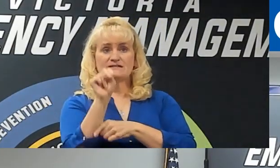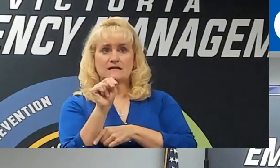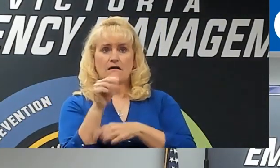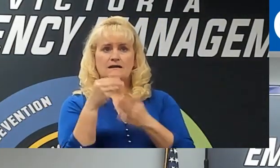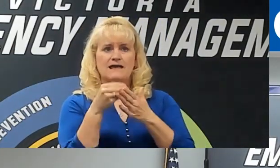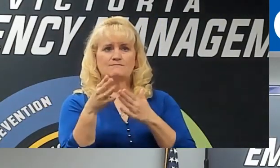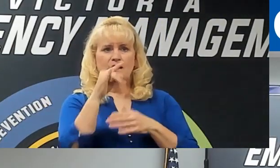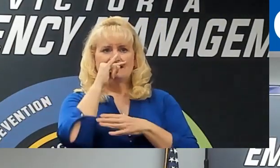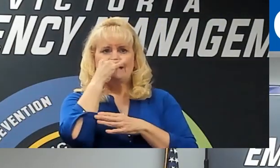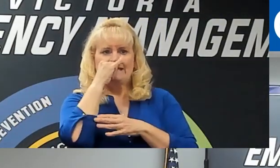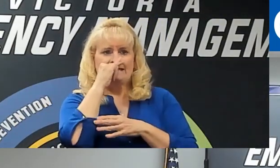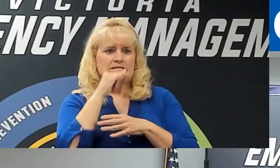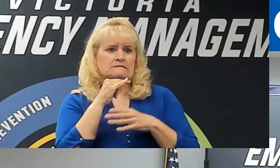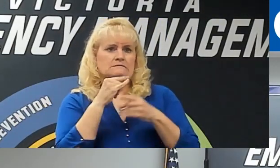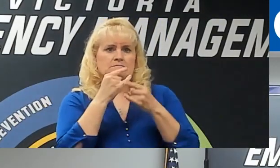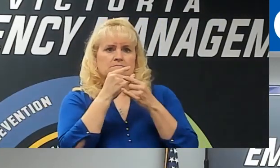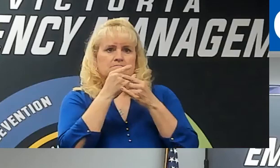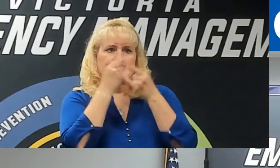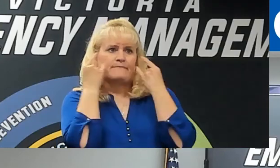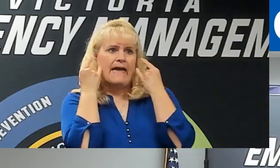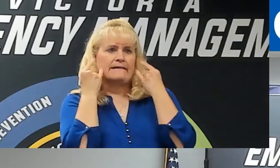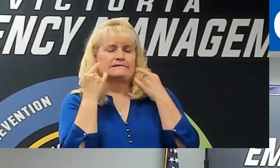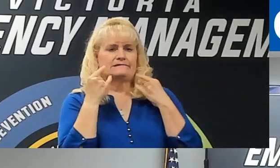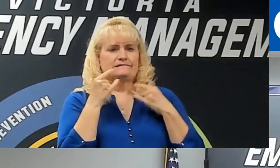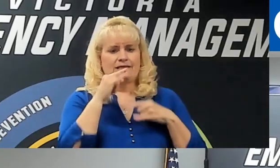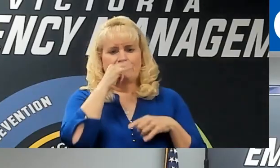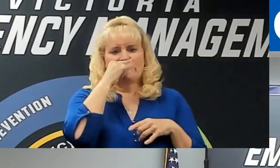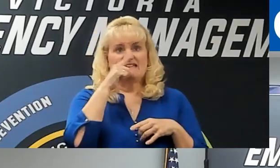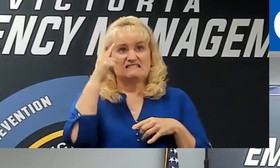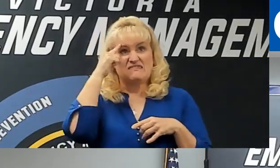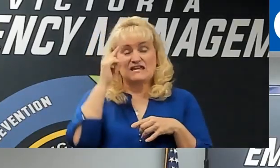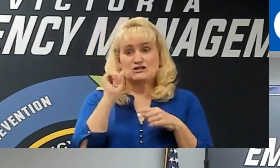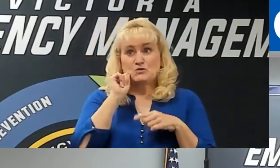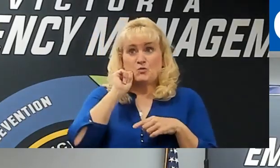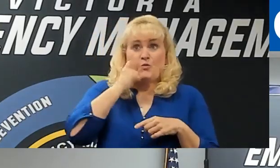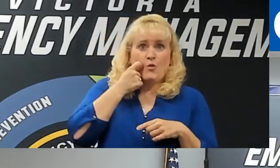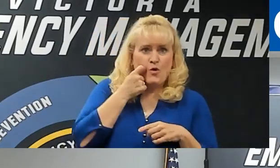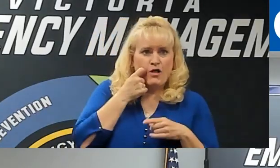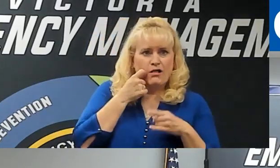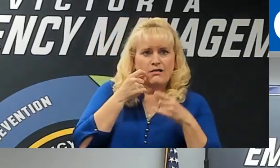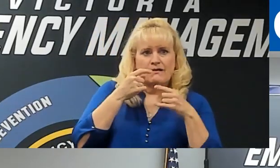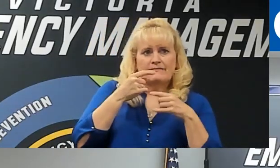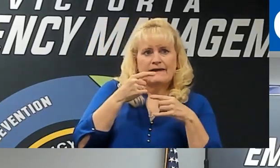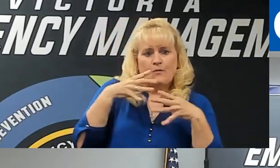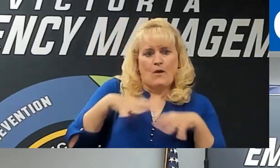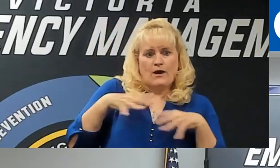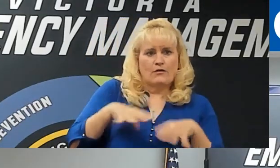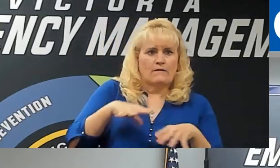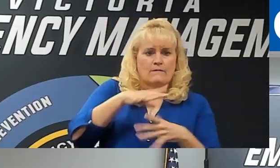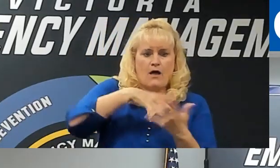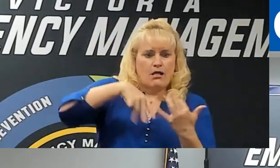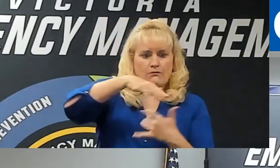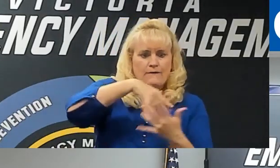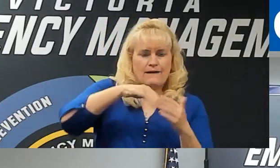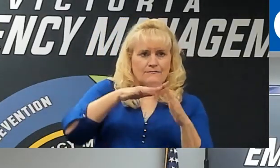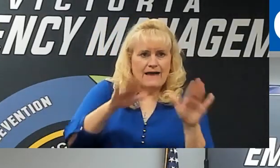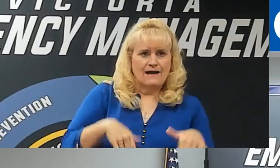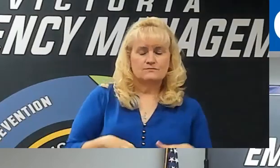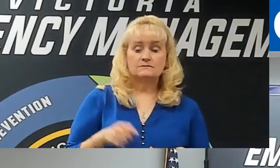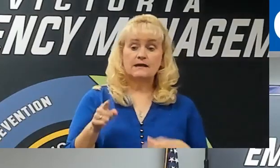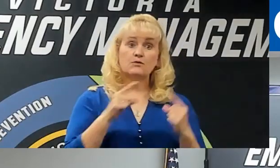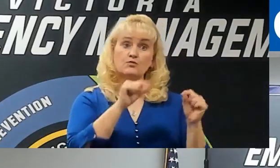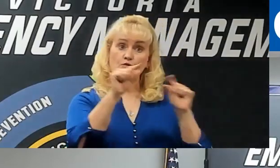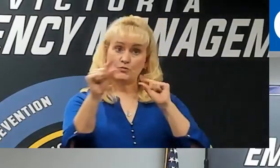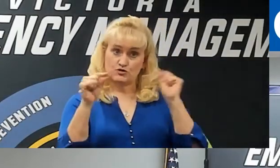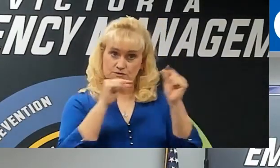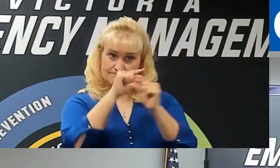cool. Okay. They wear them around the house, so which I guess is all right. So one last thing, rumor control as far